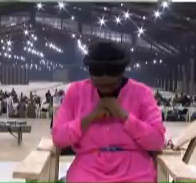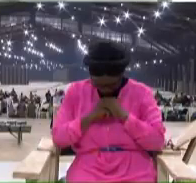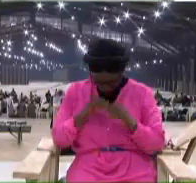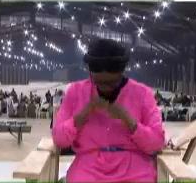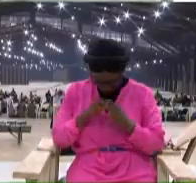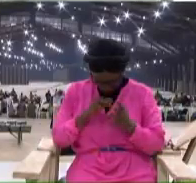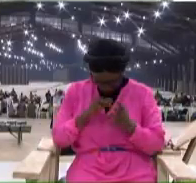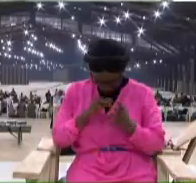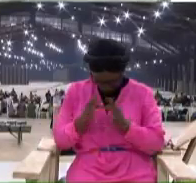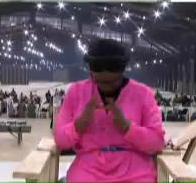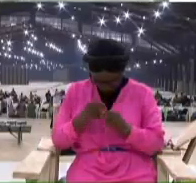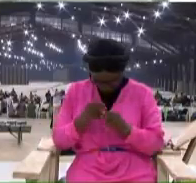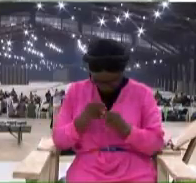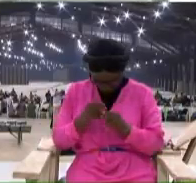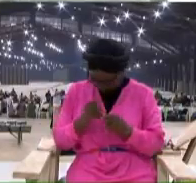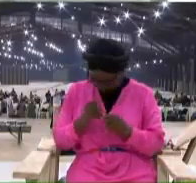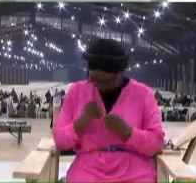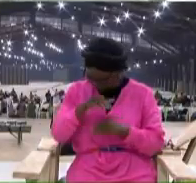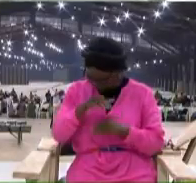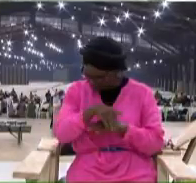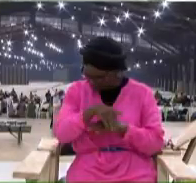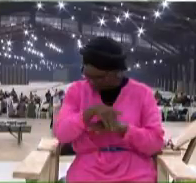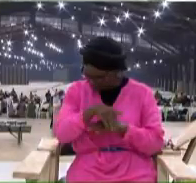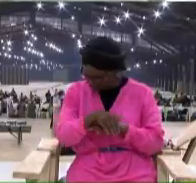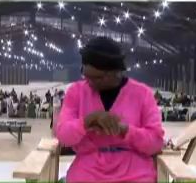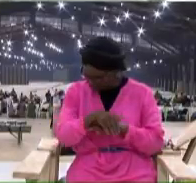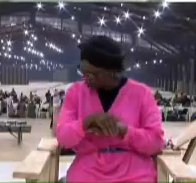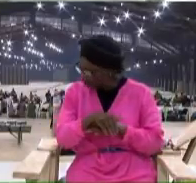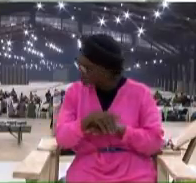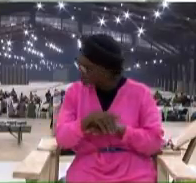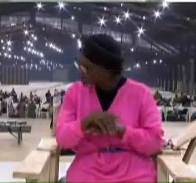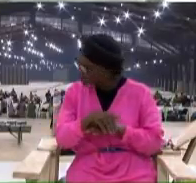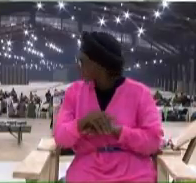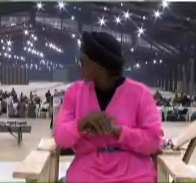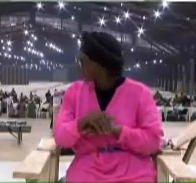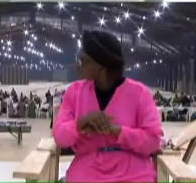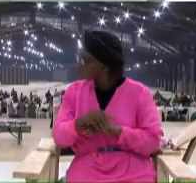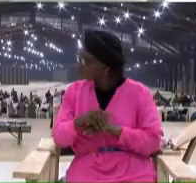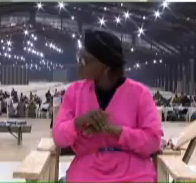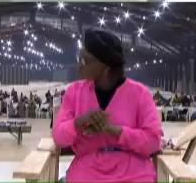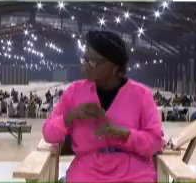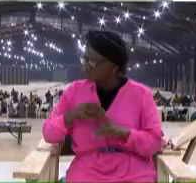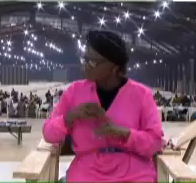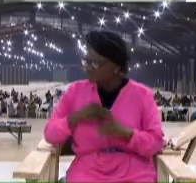Tonight, in the life of every one of us, Father, please do something special.